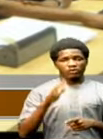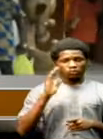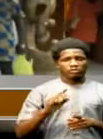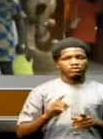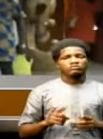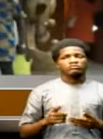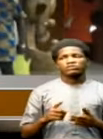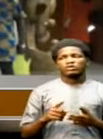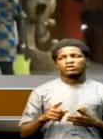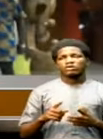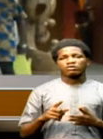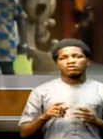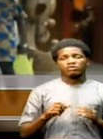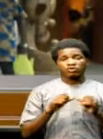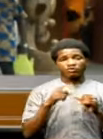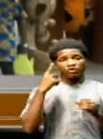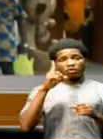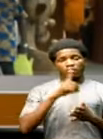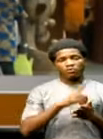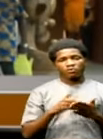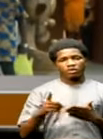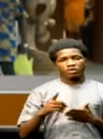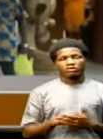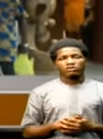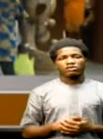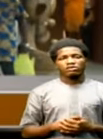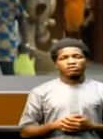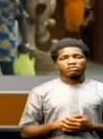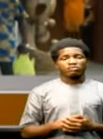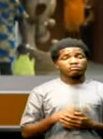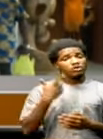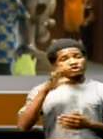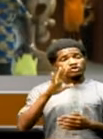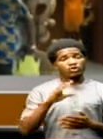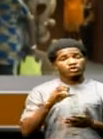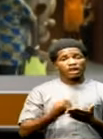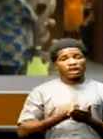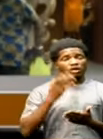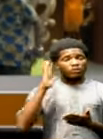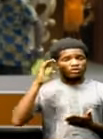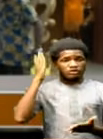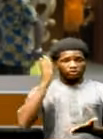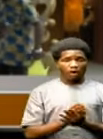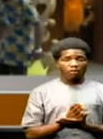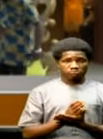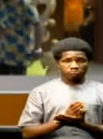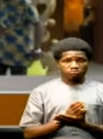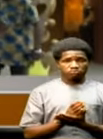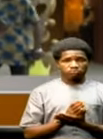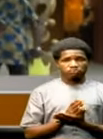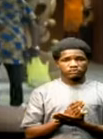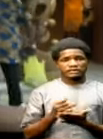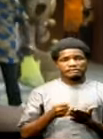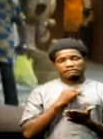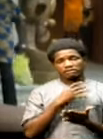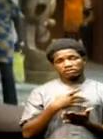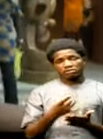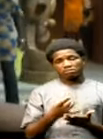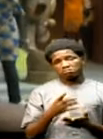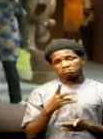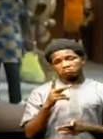week. Since your stream of income will automatically cease, your salary stops, and it's like one is